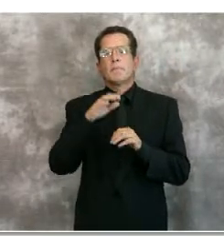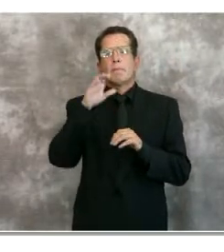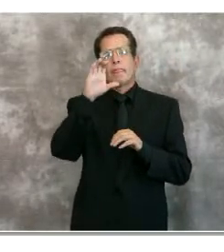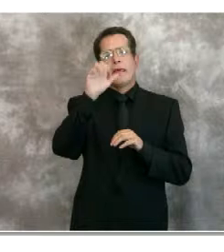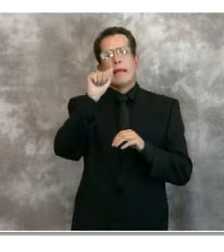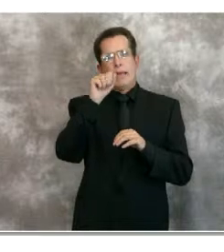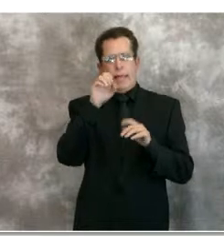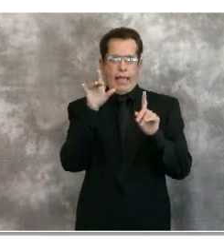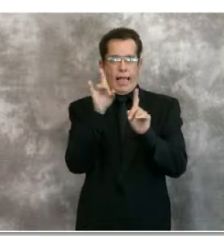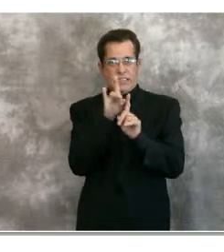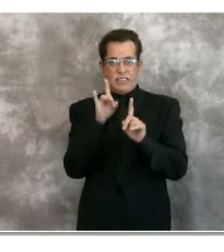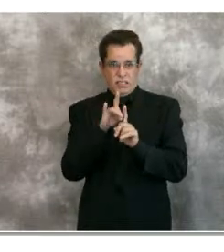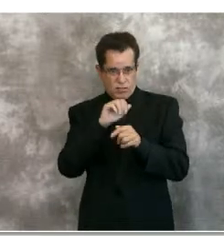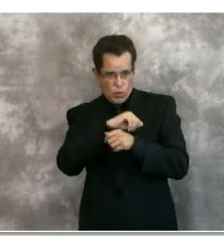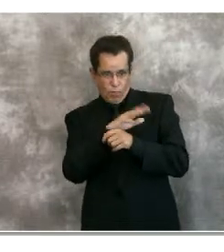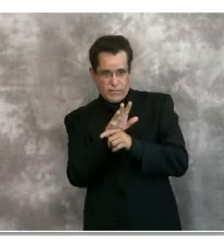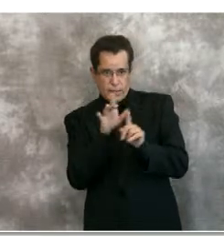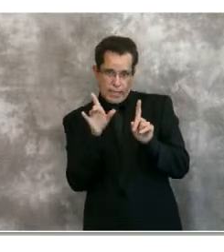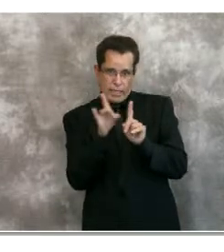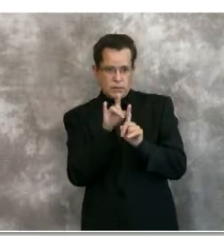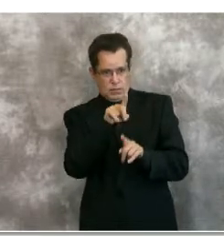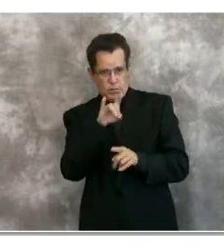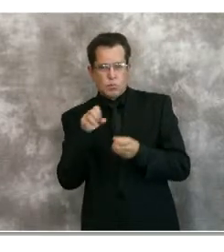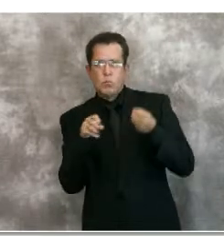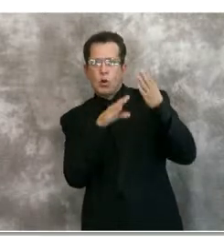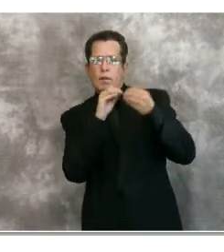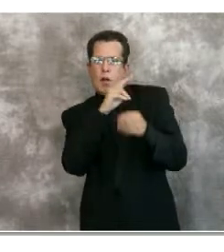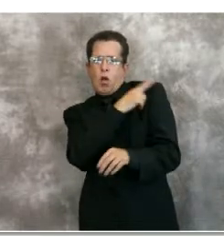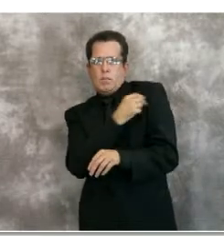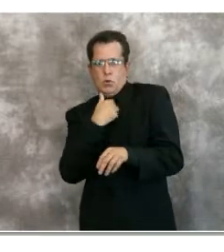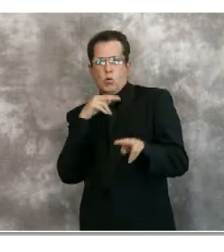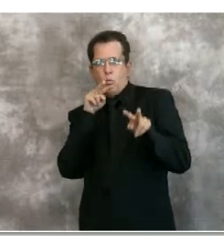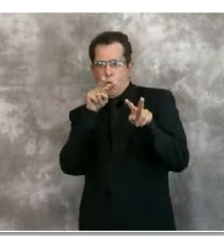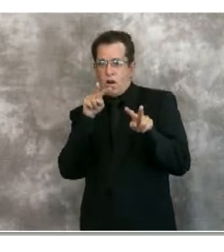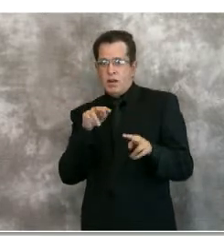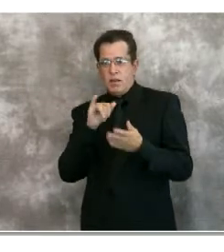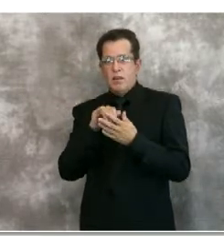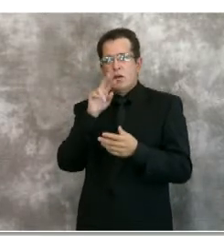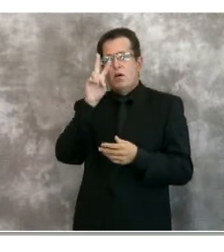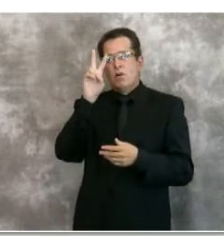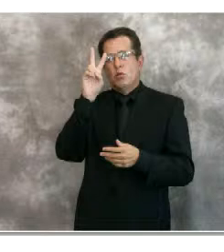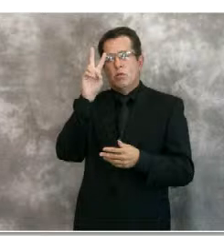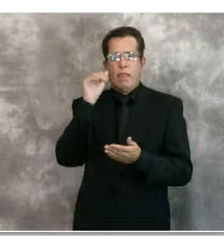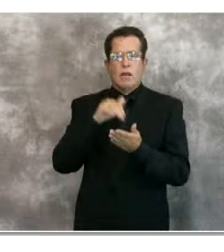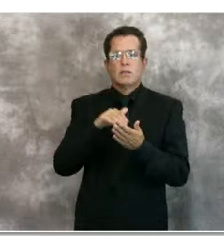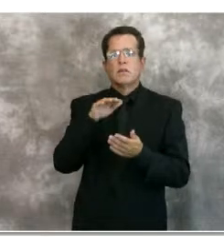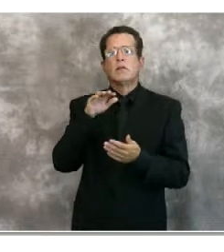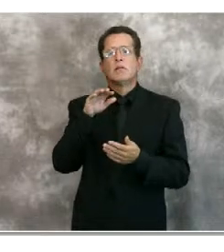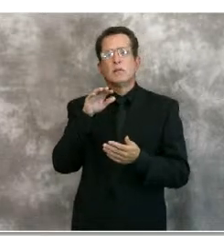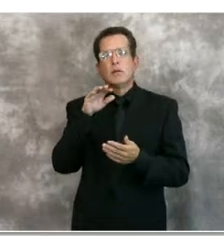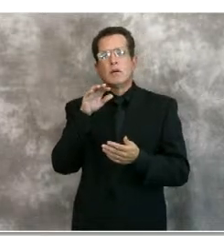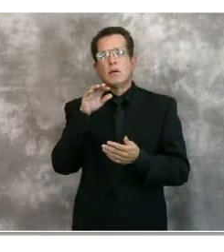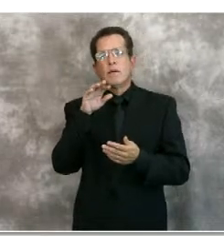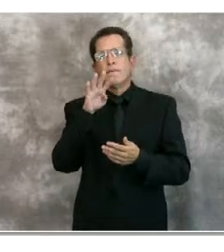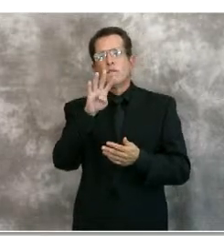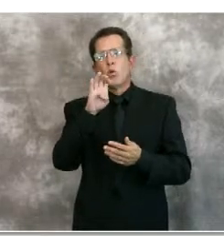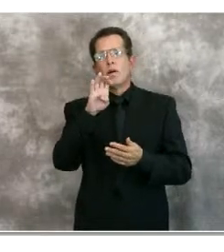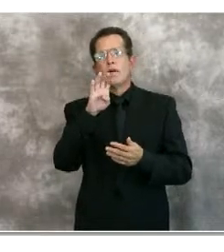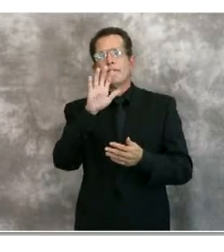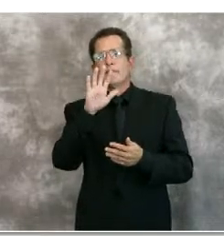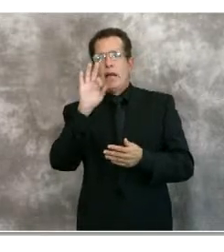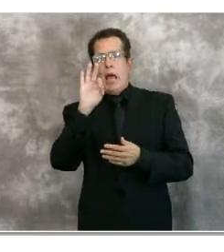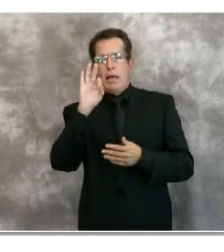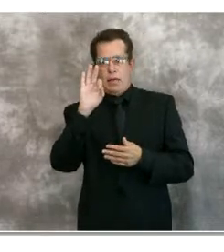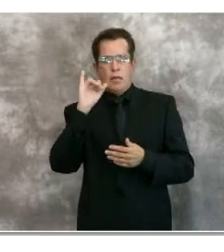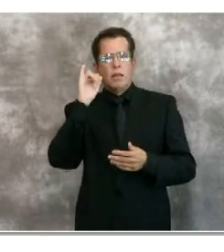cases that have been hospitalized. Of the 2,430 hospitalizations, the 50 and over